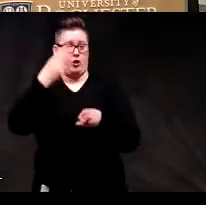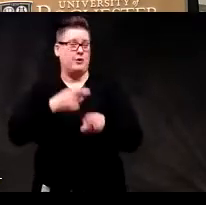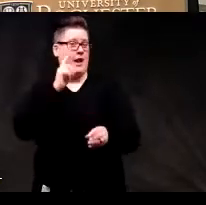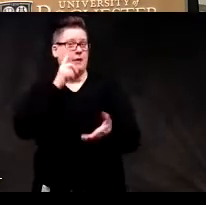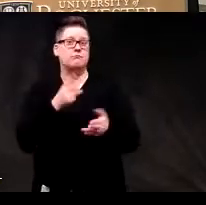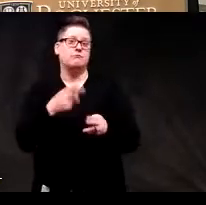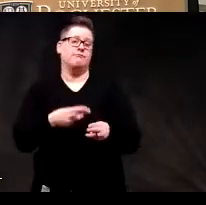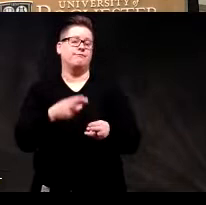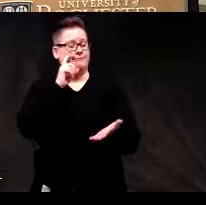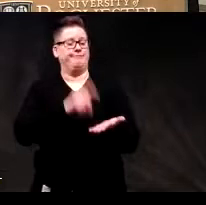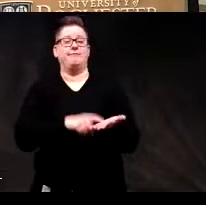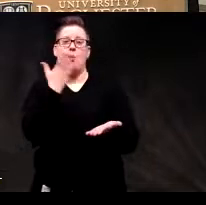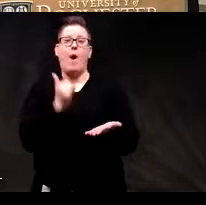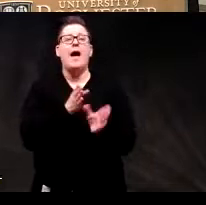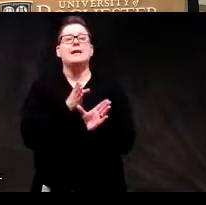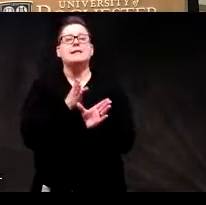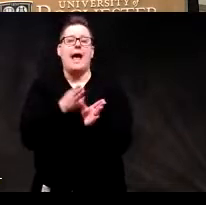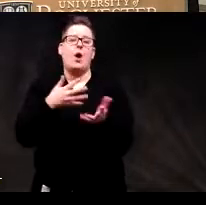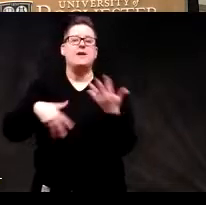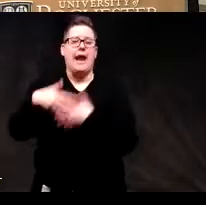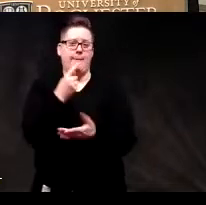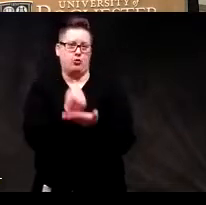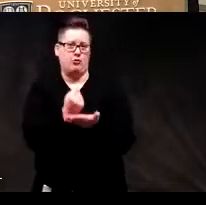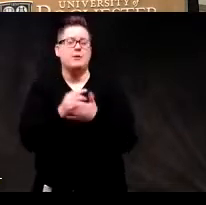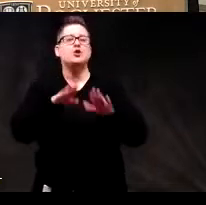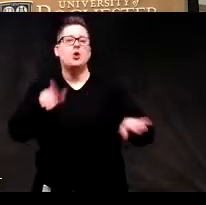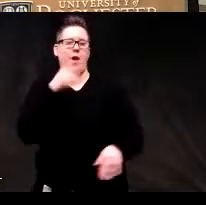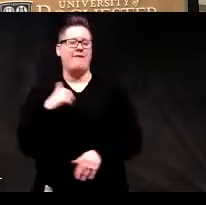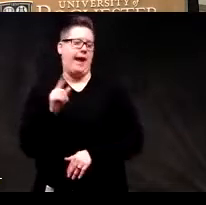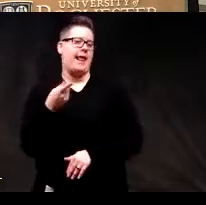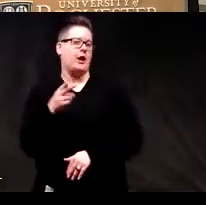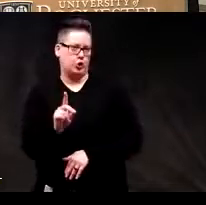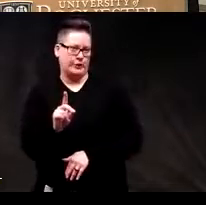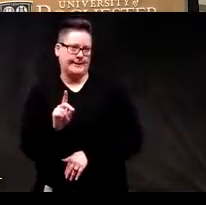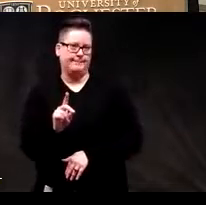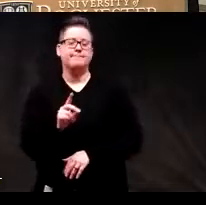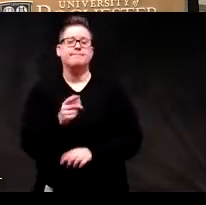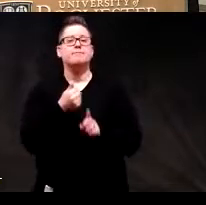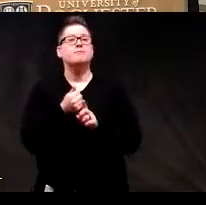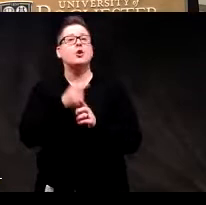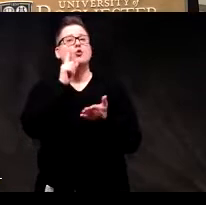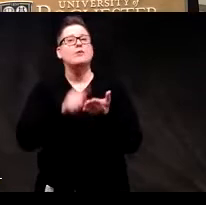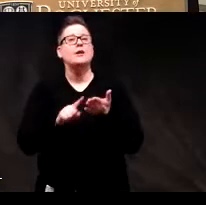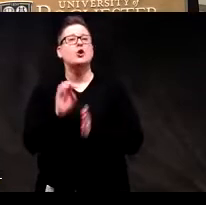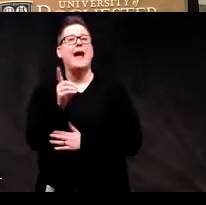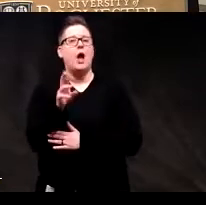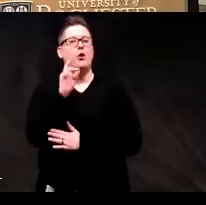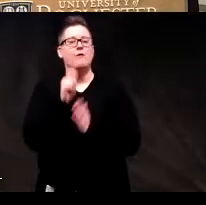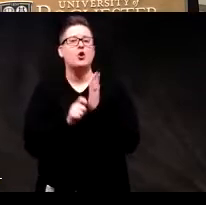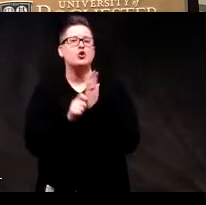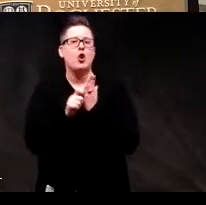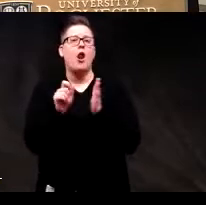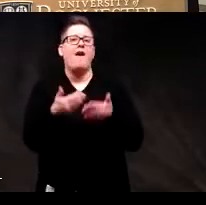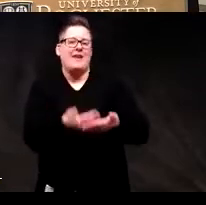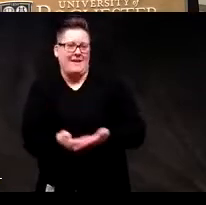recognition for her work on the psychodynamic treatment of children with ADHD and serves as the research editor for the Journal of